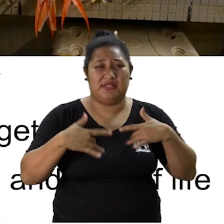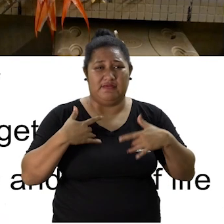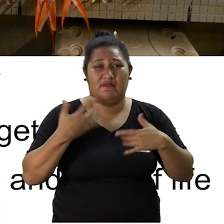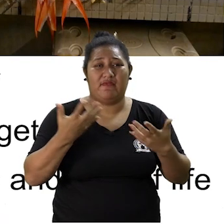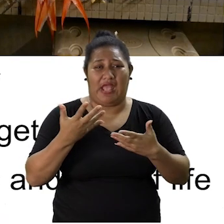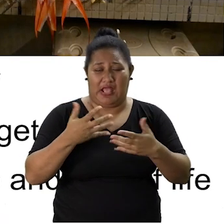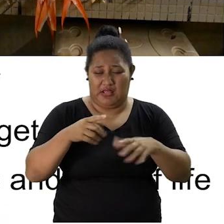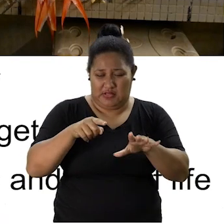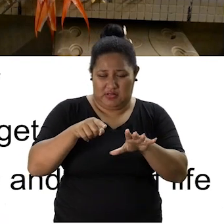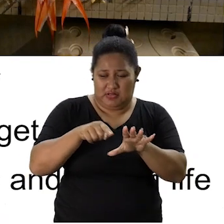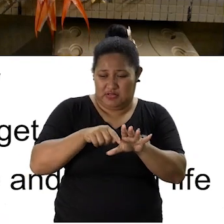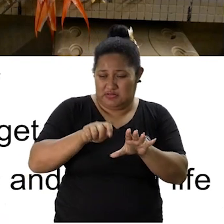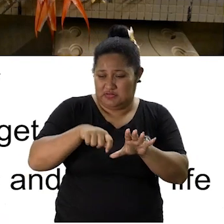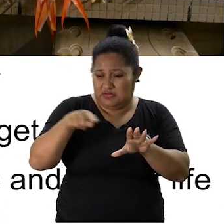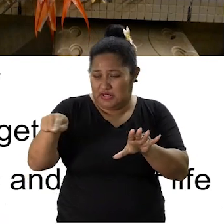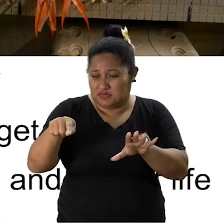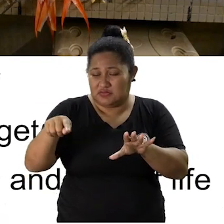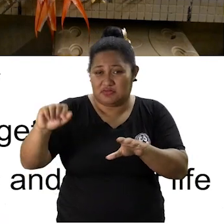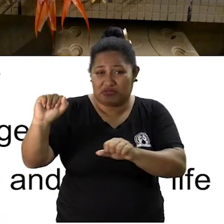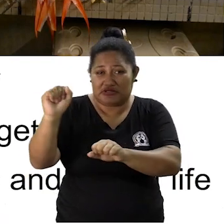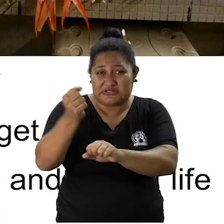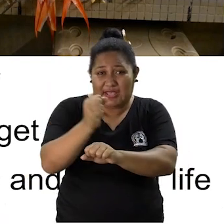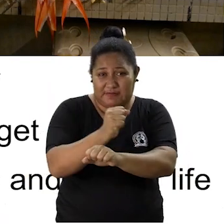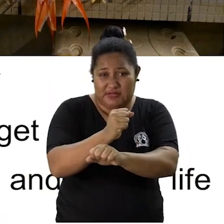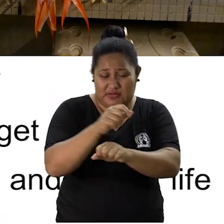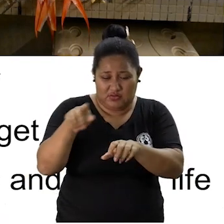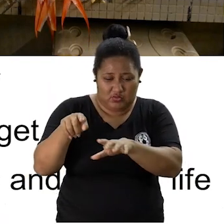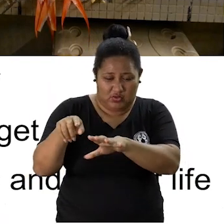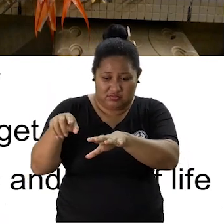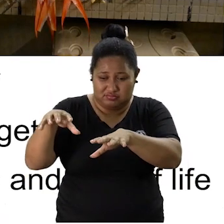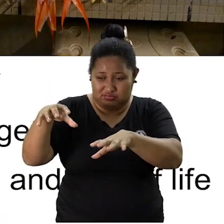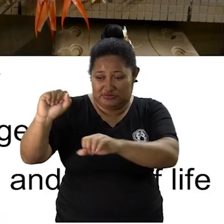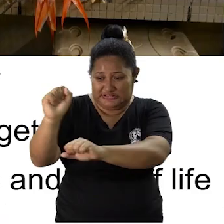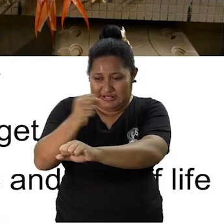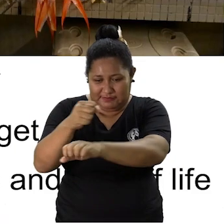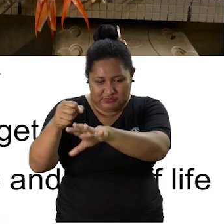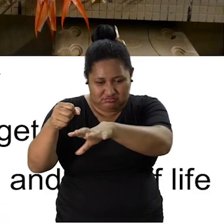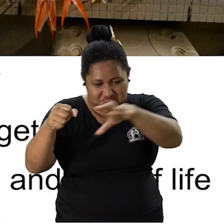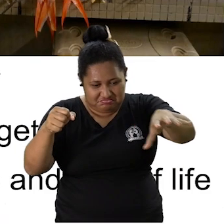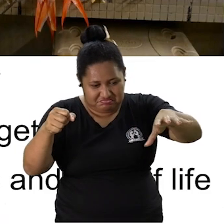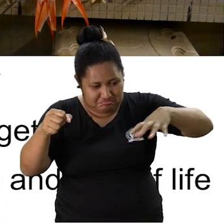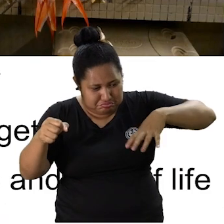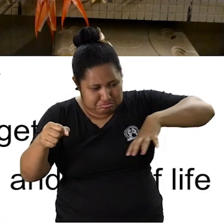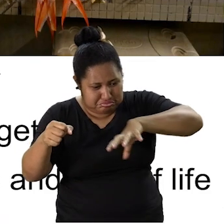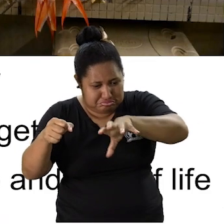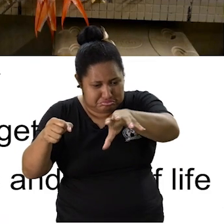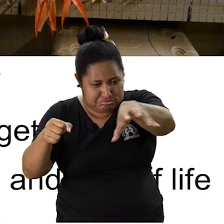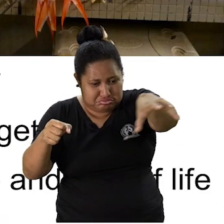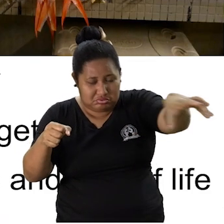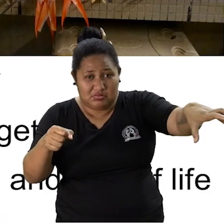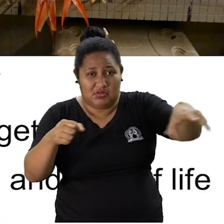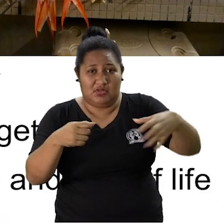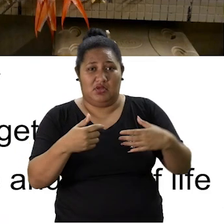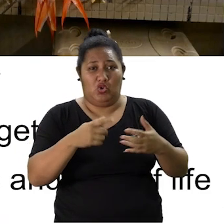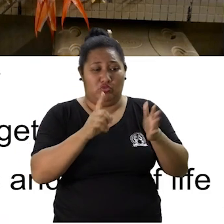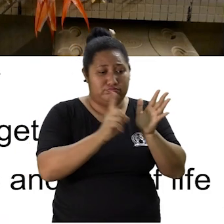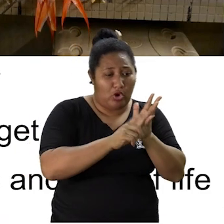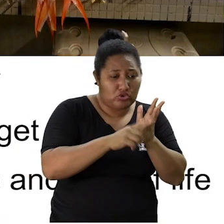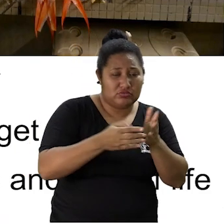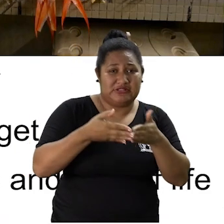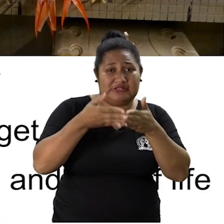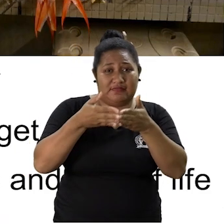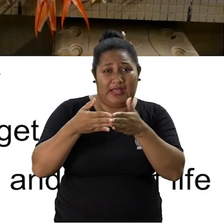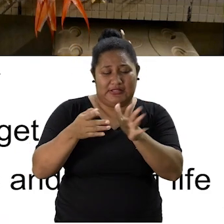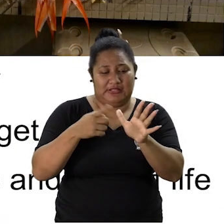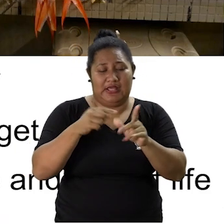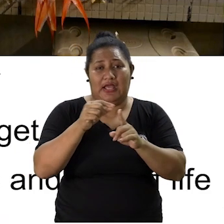whale. Tātou te nonofo le tala whātai o upolu, whapena hoi lai sa vai, o apolima e maisi